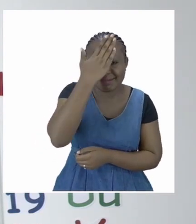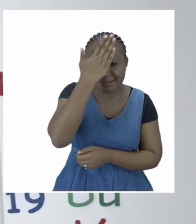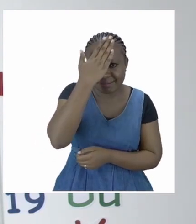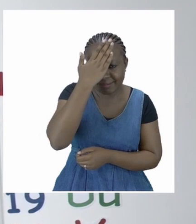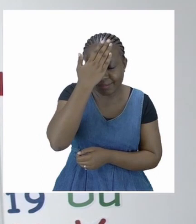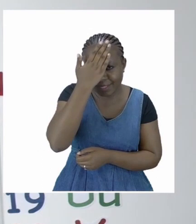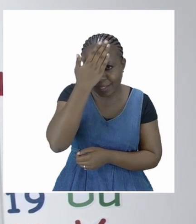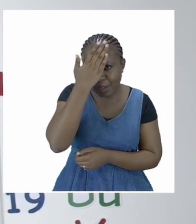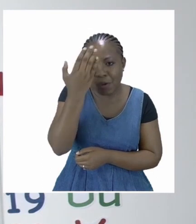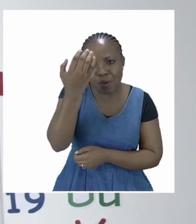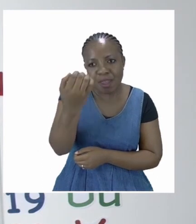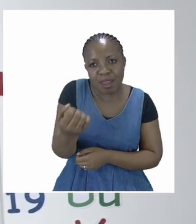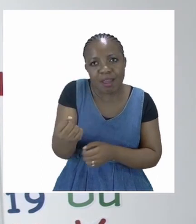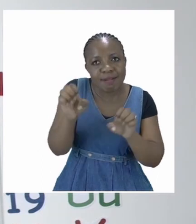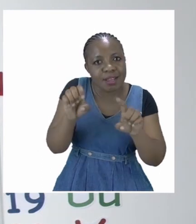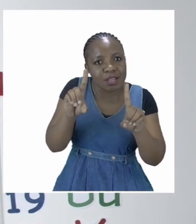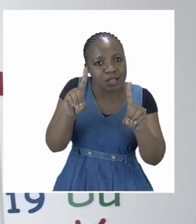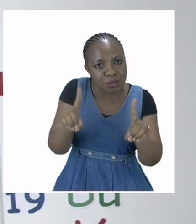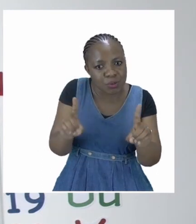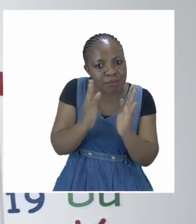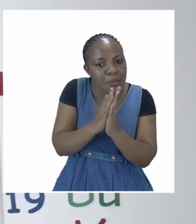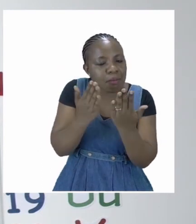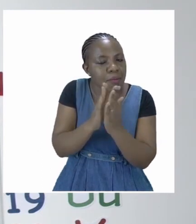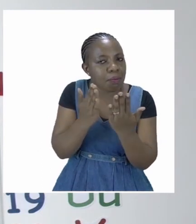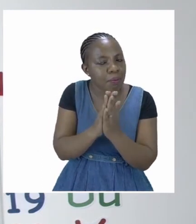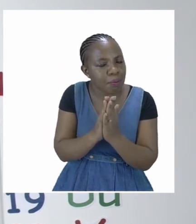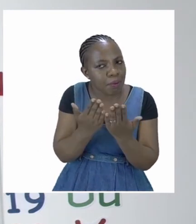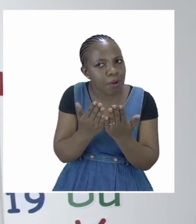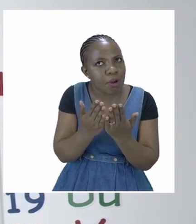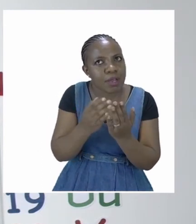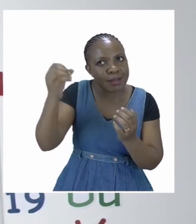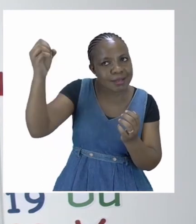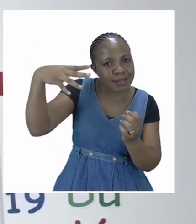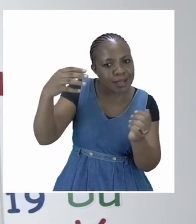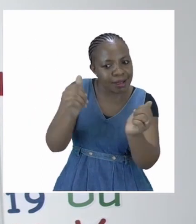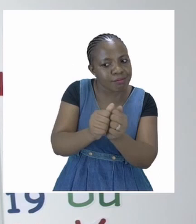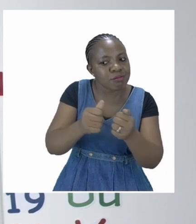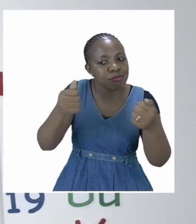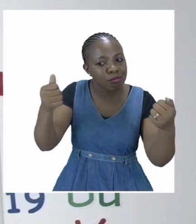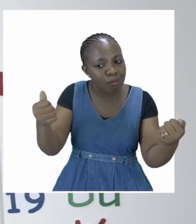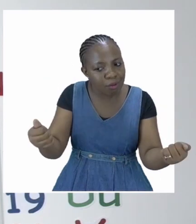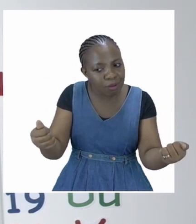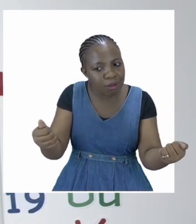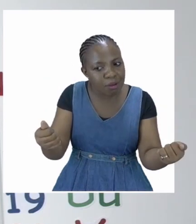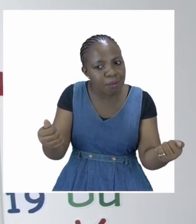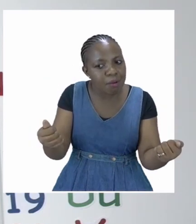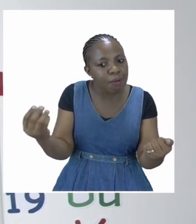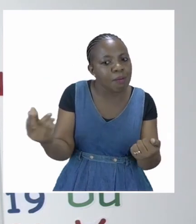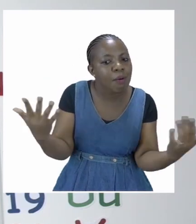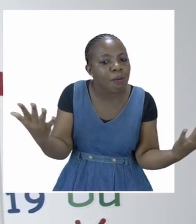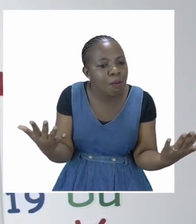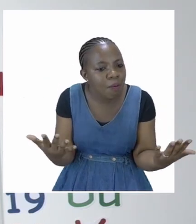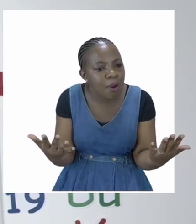booklet in our daily newspaper, street sales, or at your school. every Monday